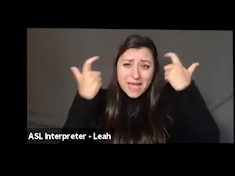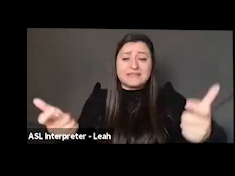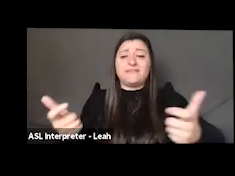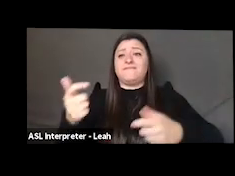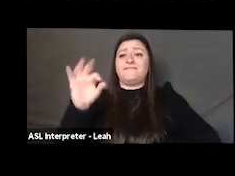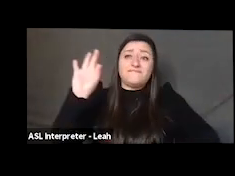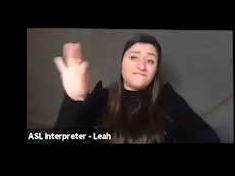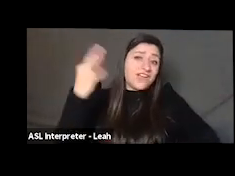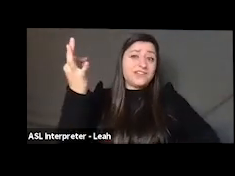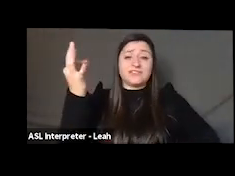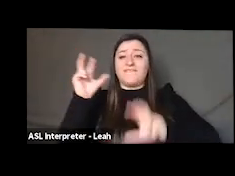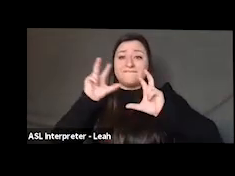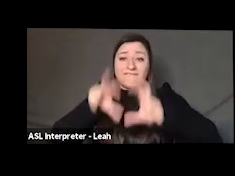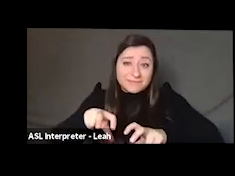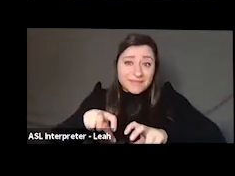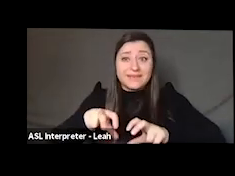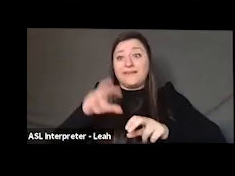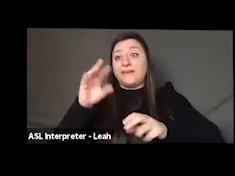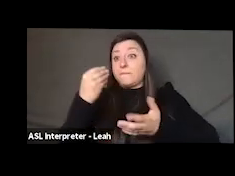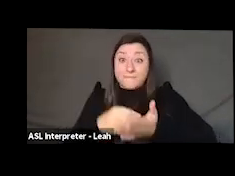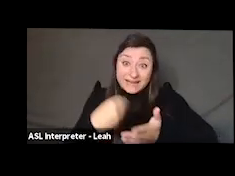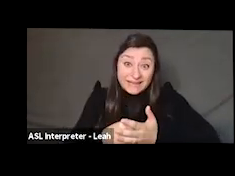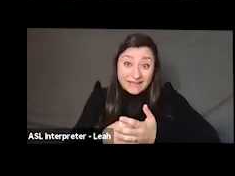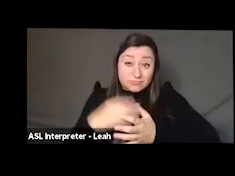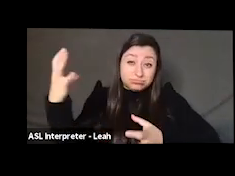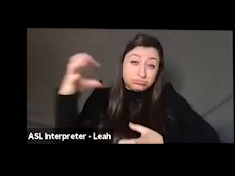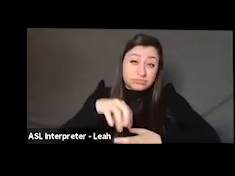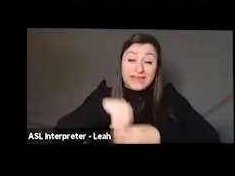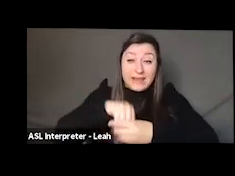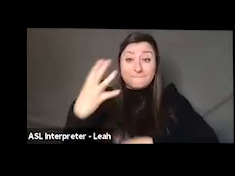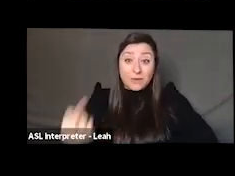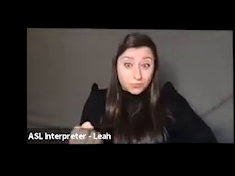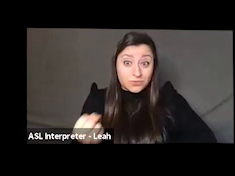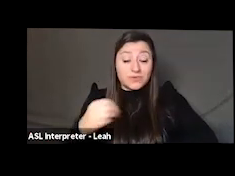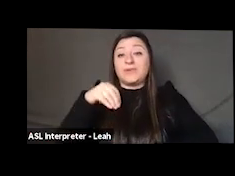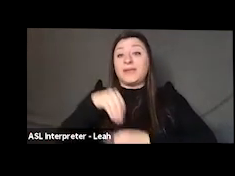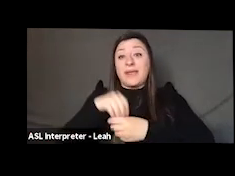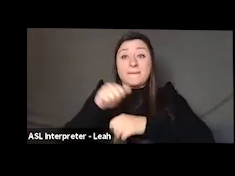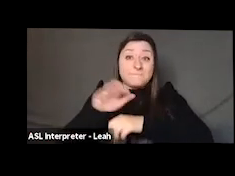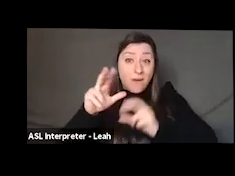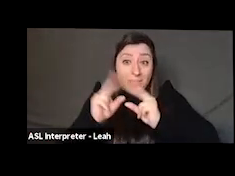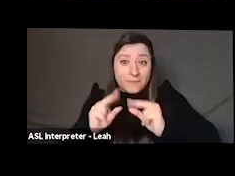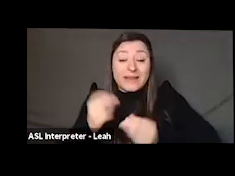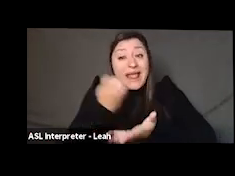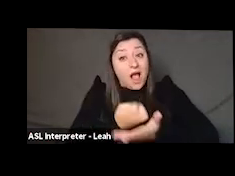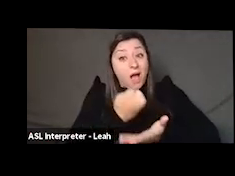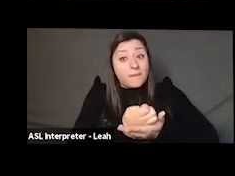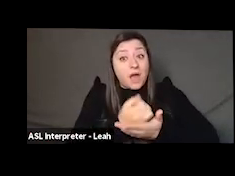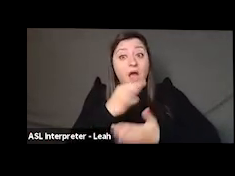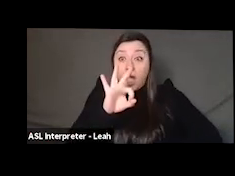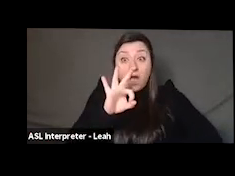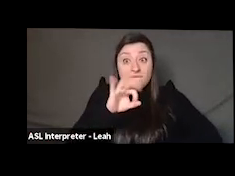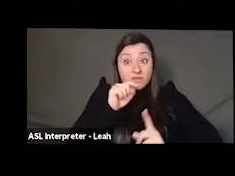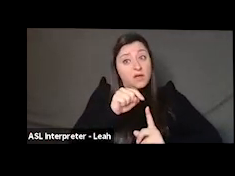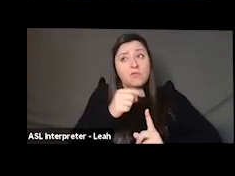French investment, financial investment in Beirut and Mount Lebanon, the economy of Mount Lebanon, that